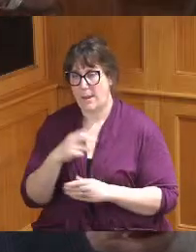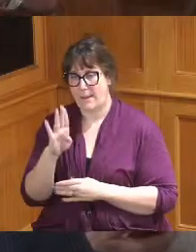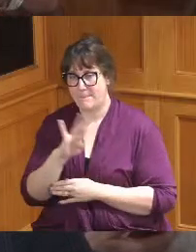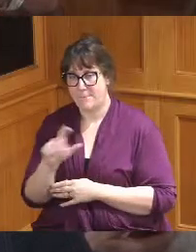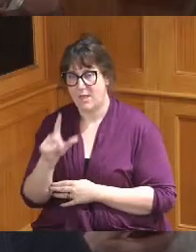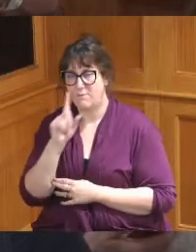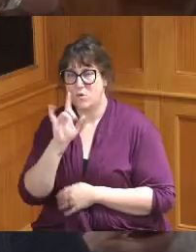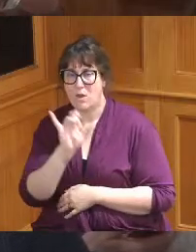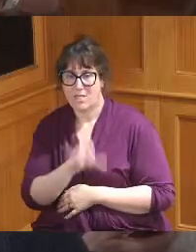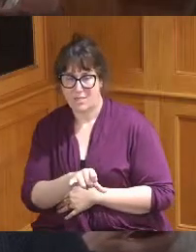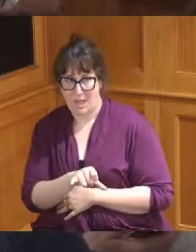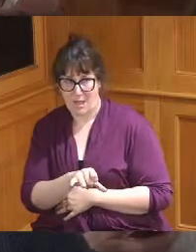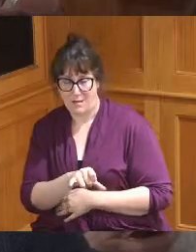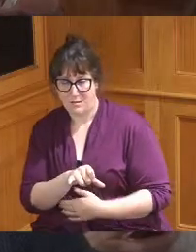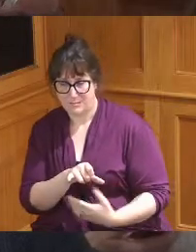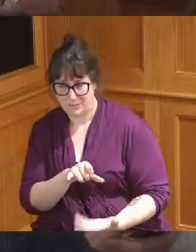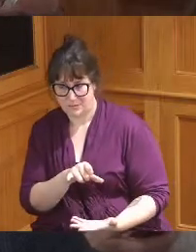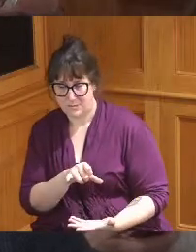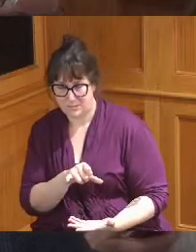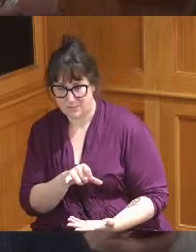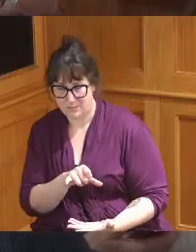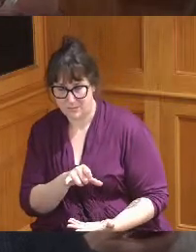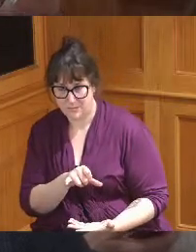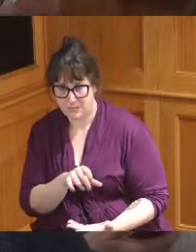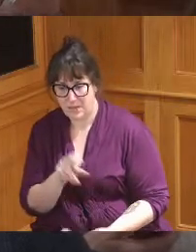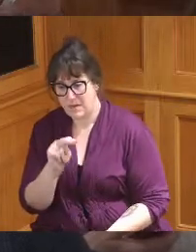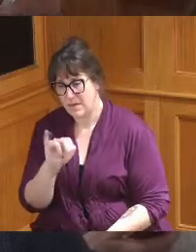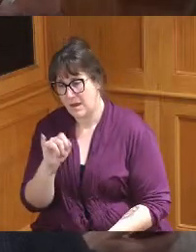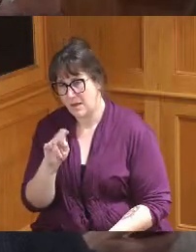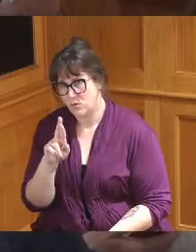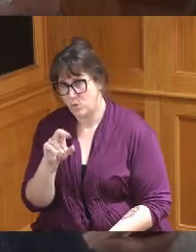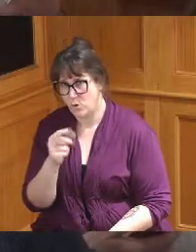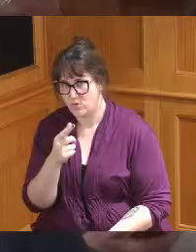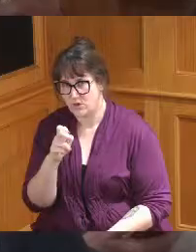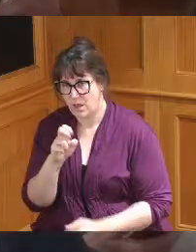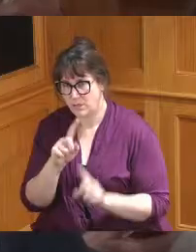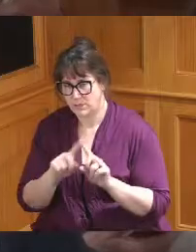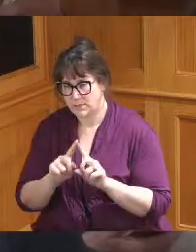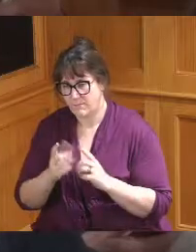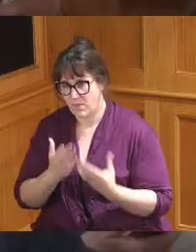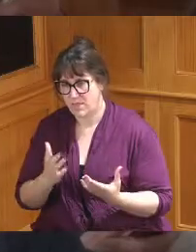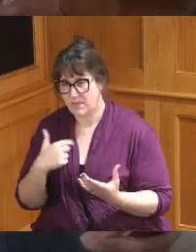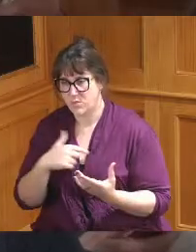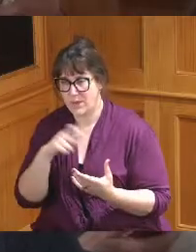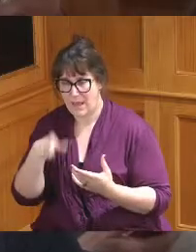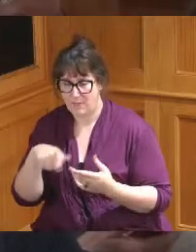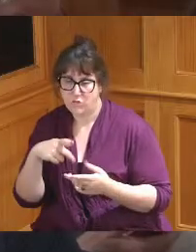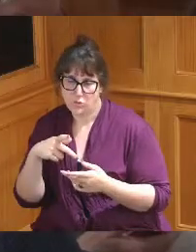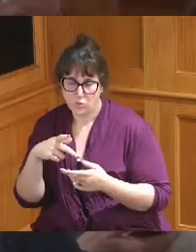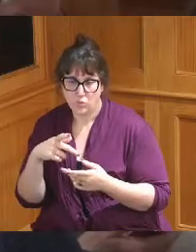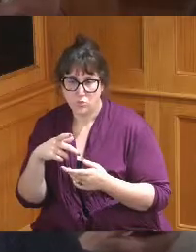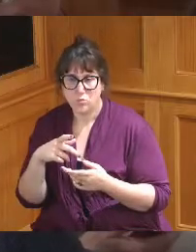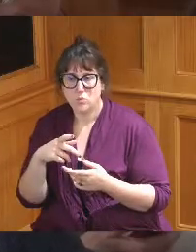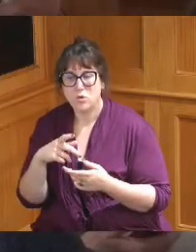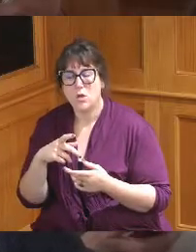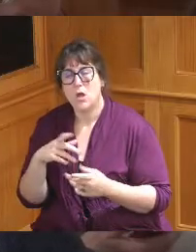oxygen demand and total nitrogen, and what is the third one? Total suspended solids.